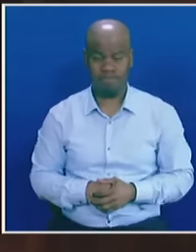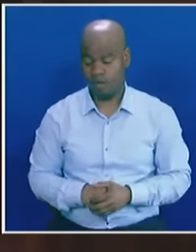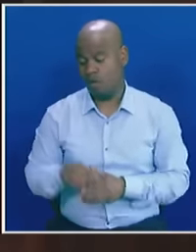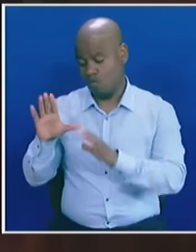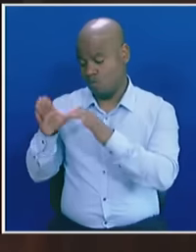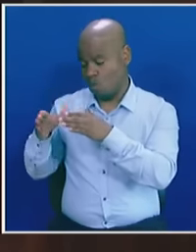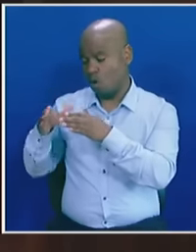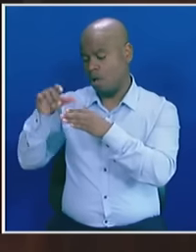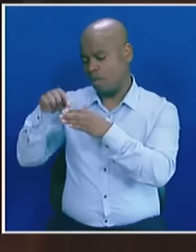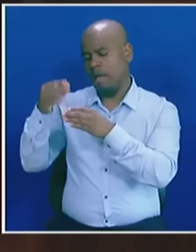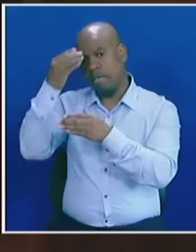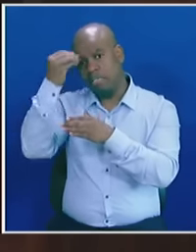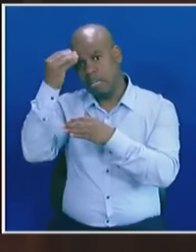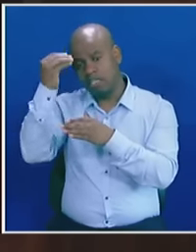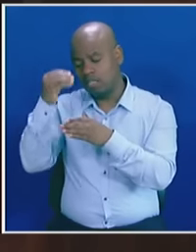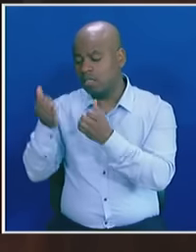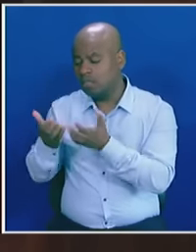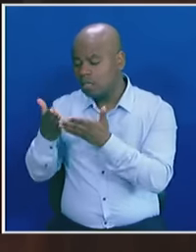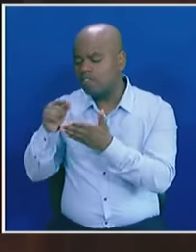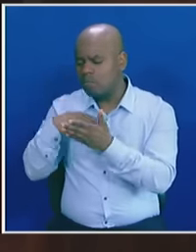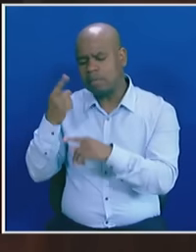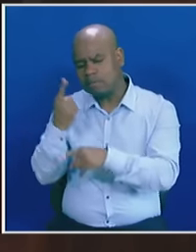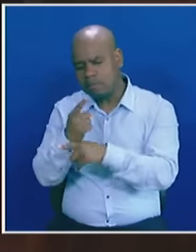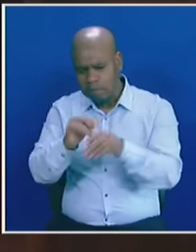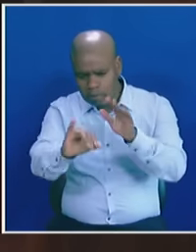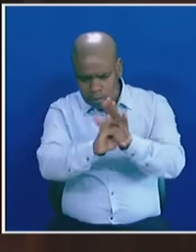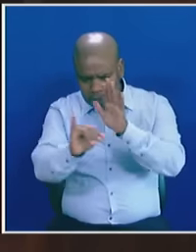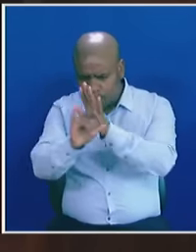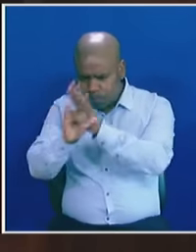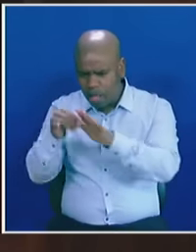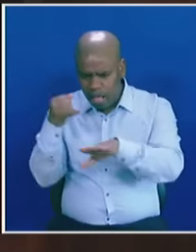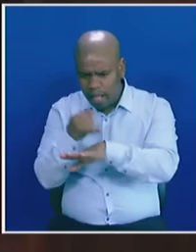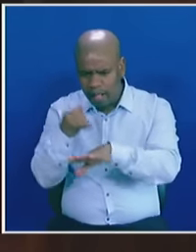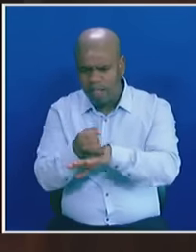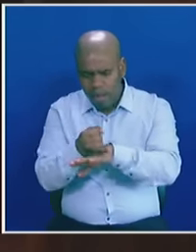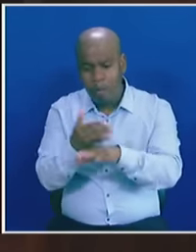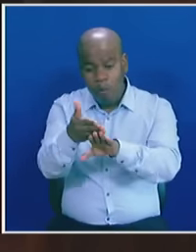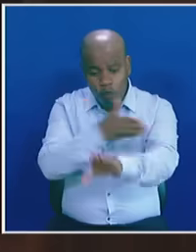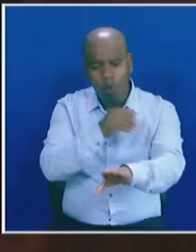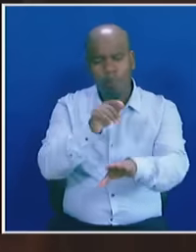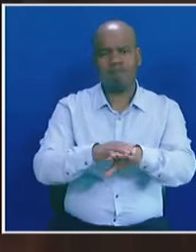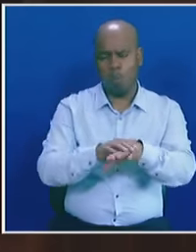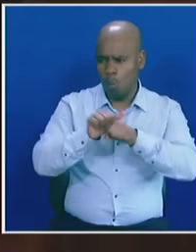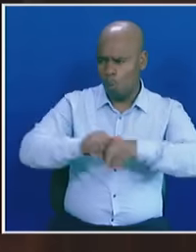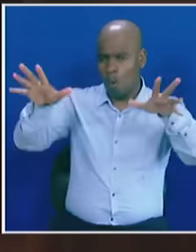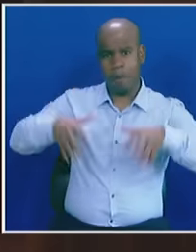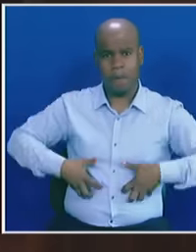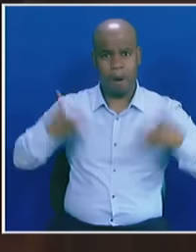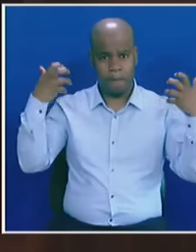intelligence services to see problems of that nature and character. Long they've become what in Latin is